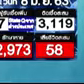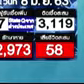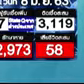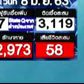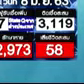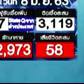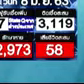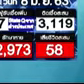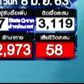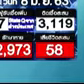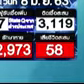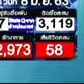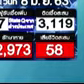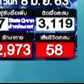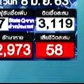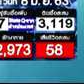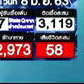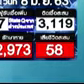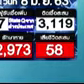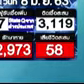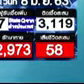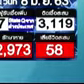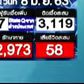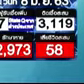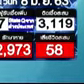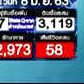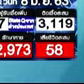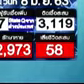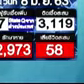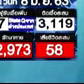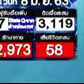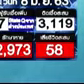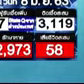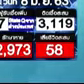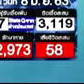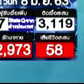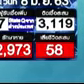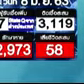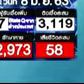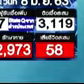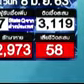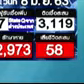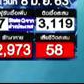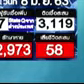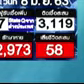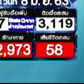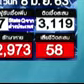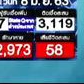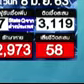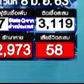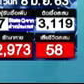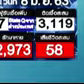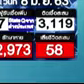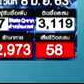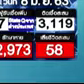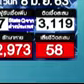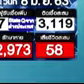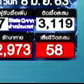female Thai nationals working in the spa industry in the UAE, and a Thai student as well. And they were